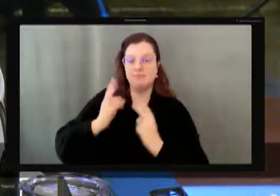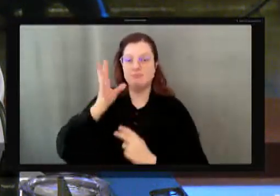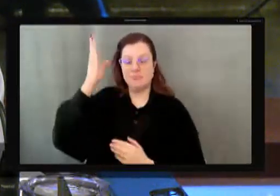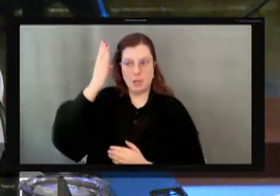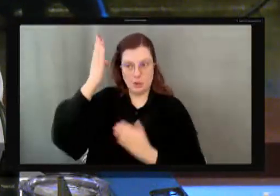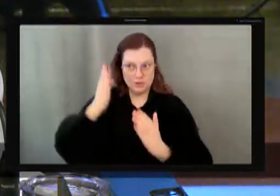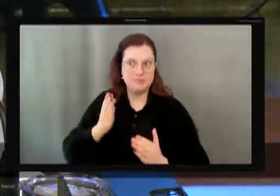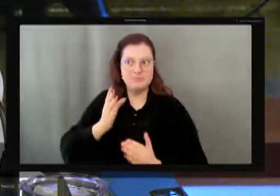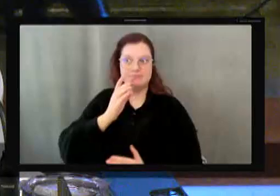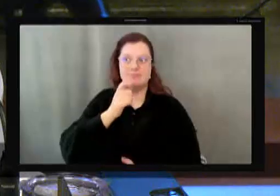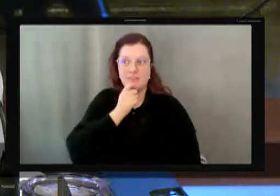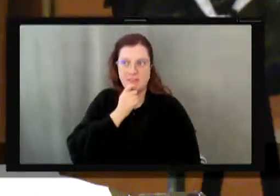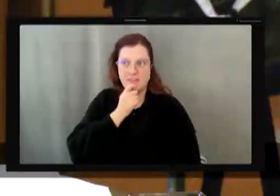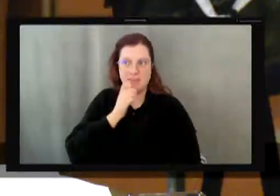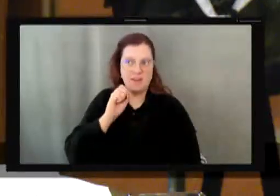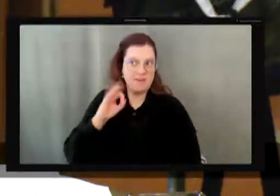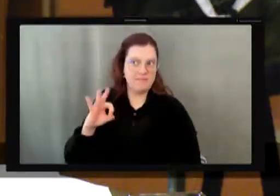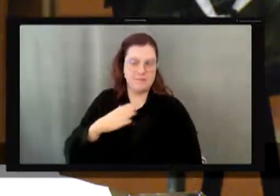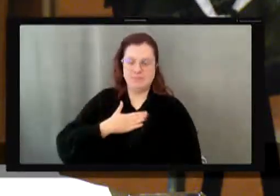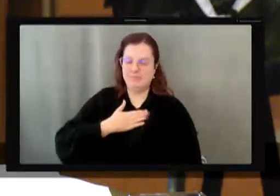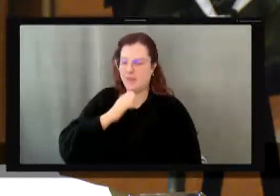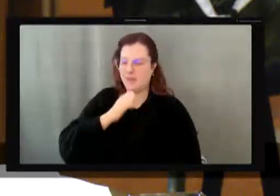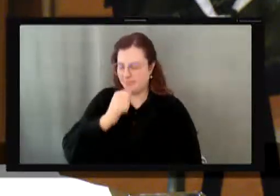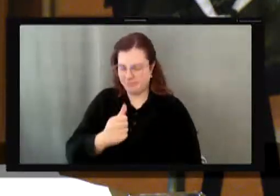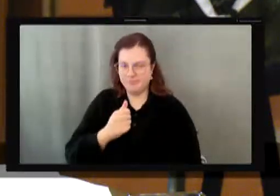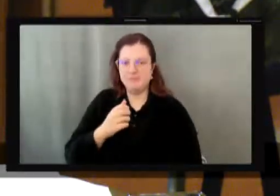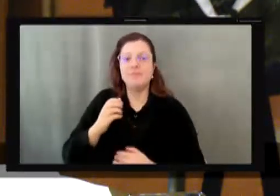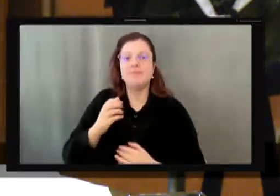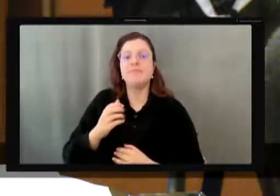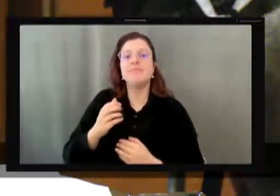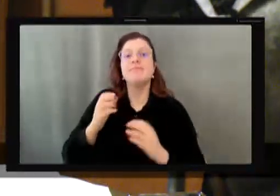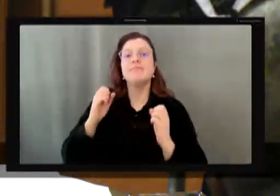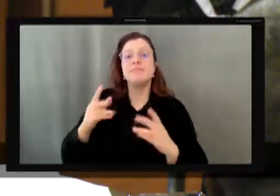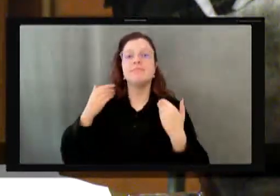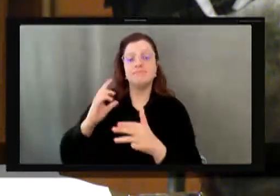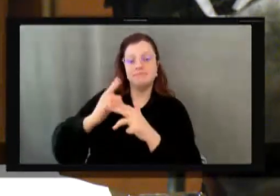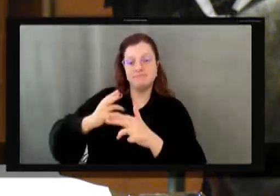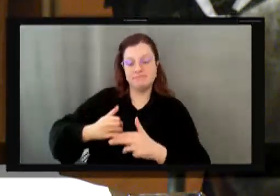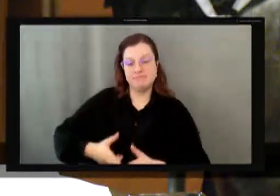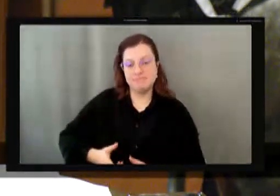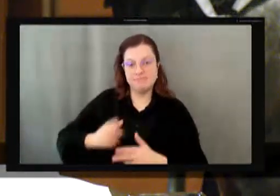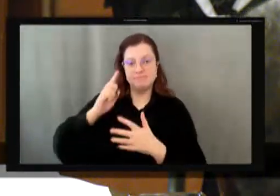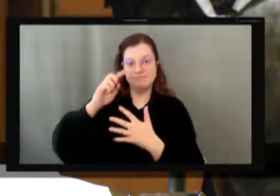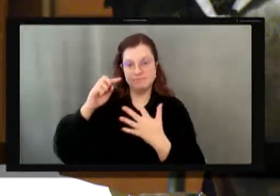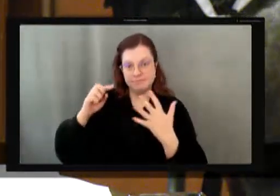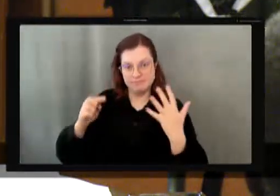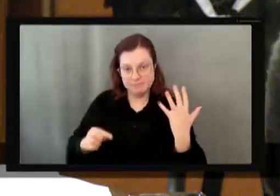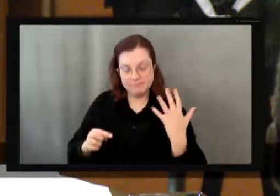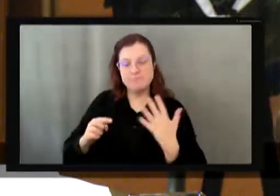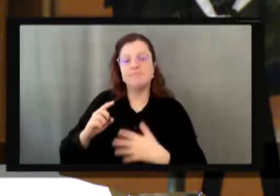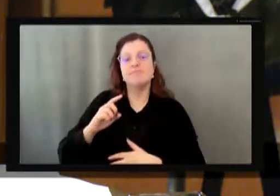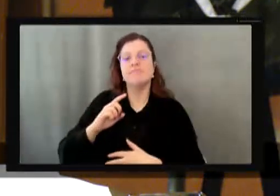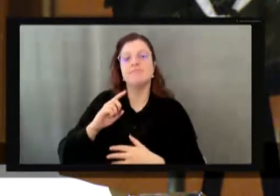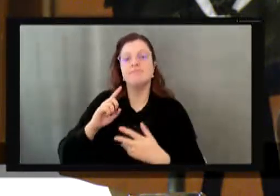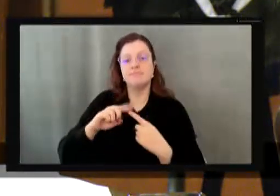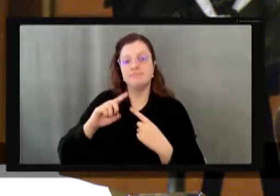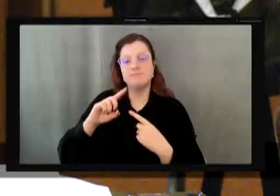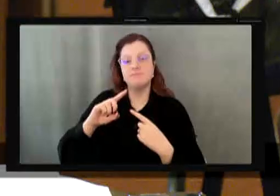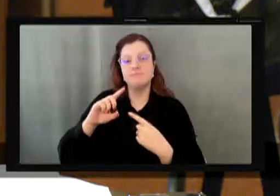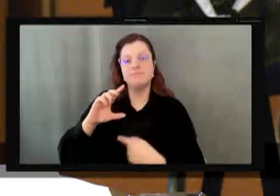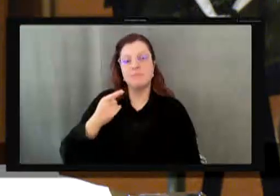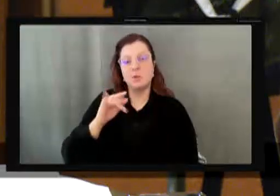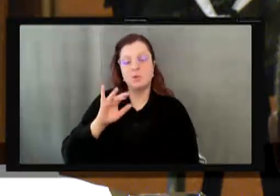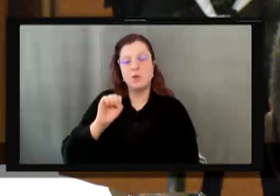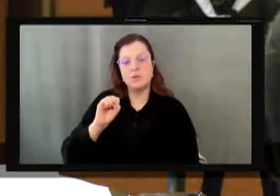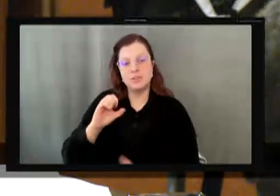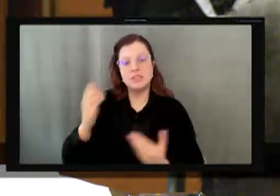the clerk please take the roll? Mr. Charland. Here. Mr. Coghill. Ms. Gross. Here. Mr. Lavelle.